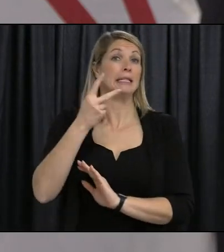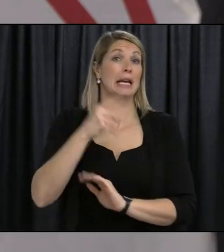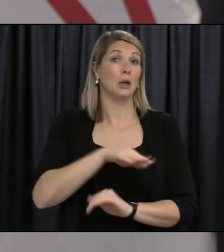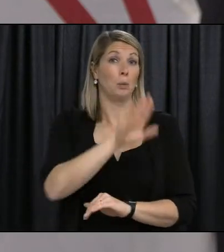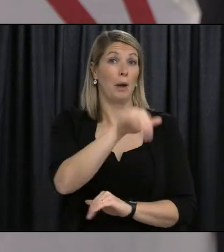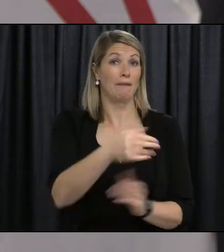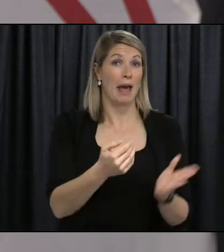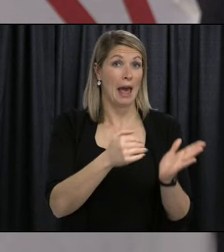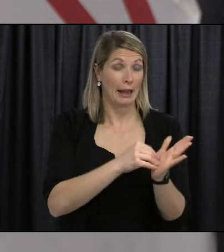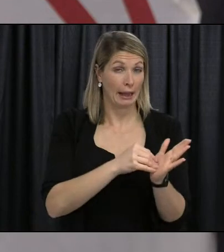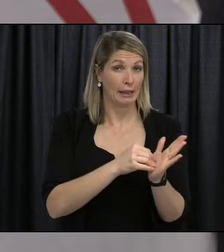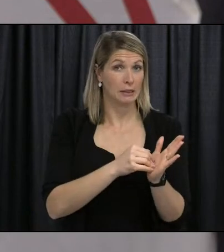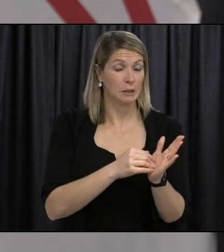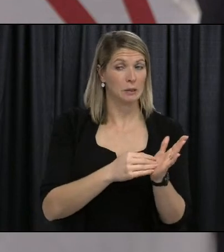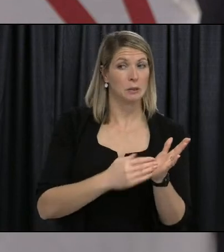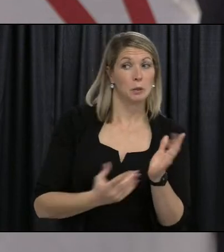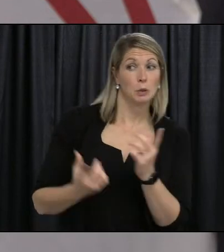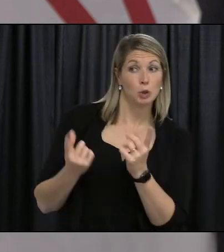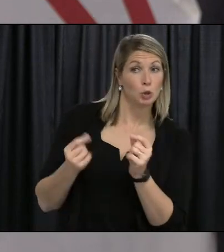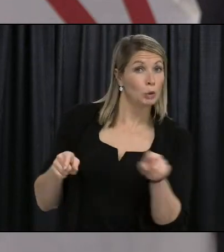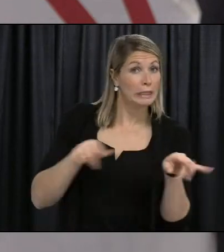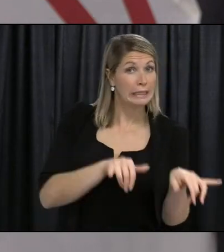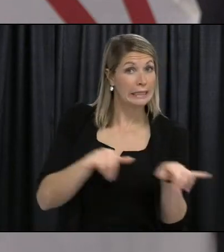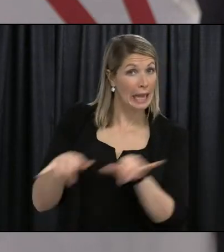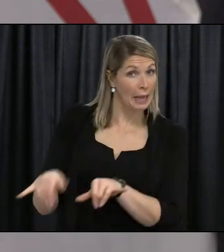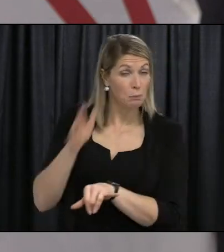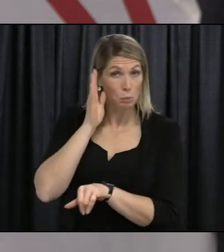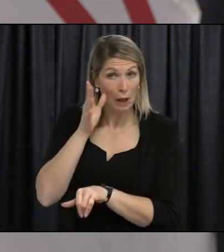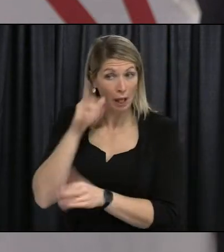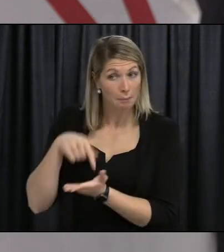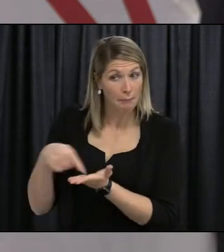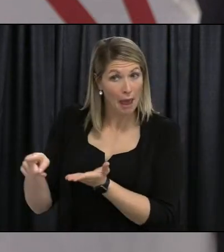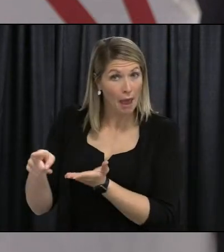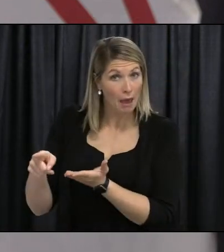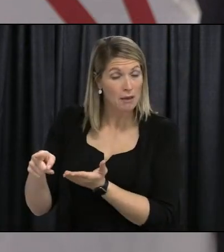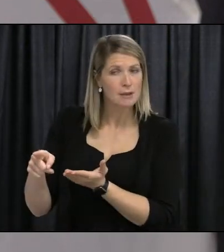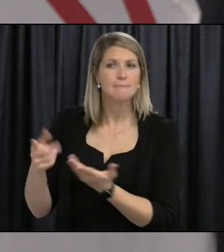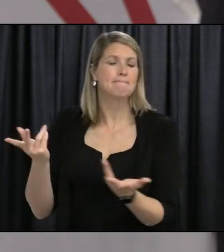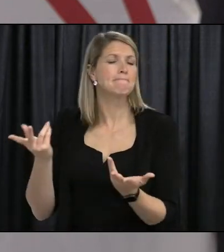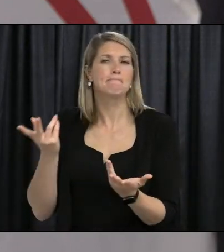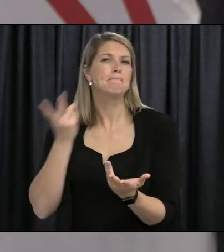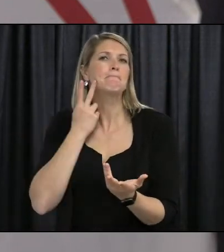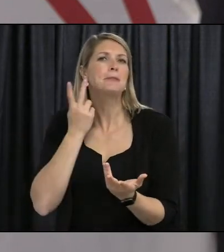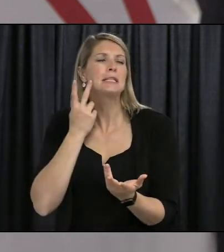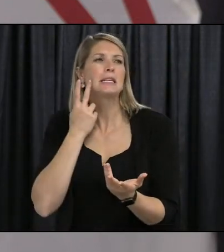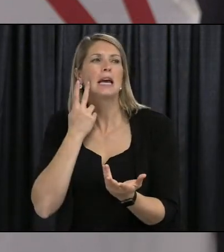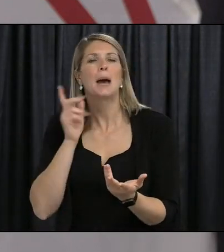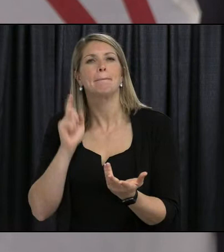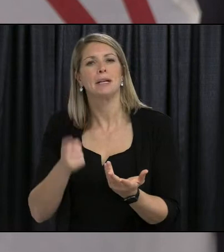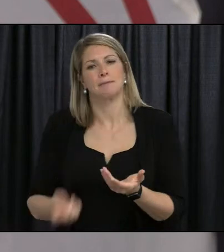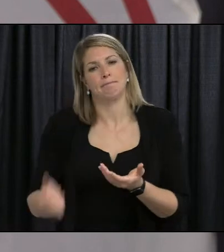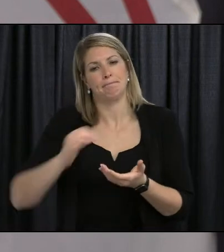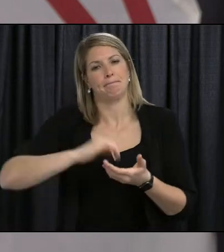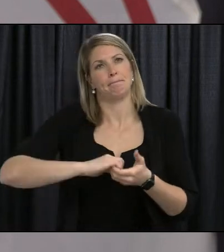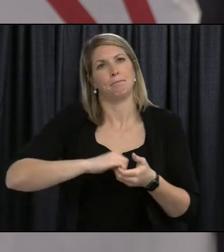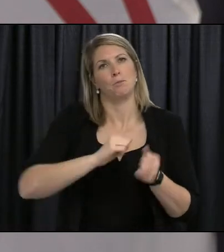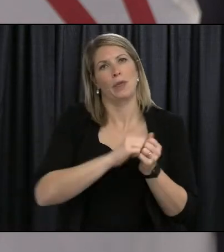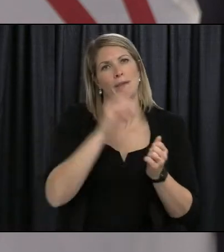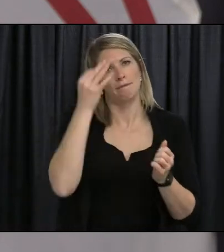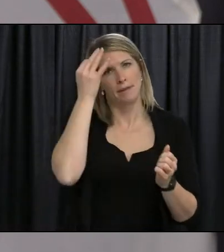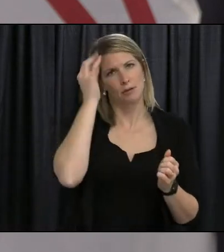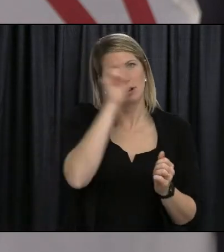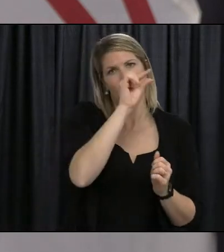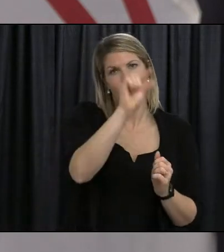with a number of ministers and the federal government as well to determine a way forward there.